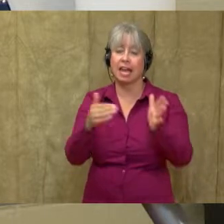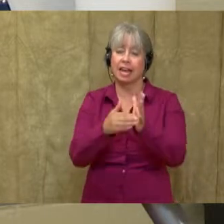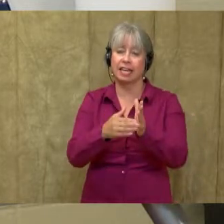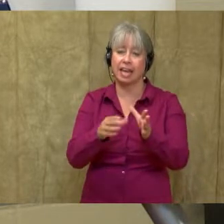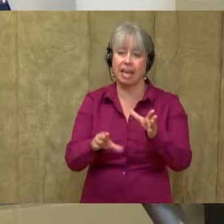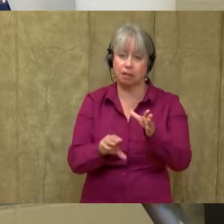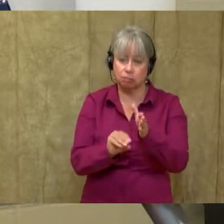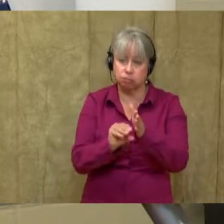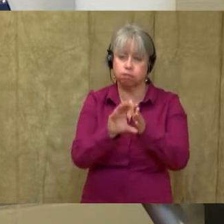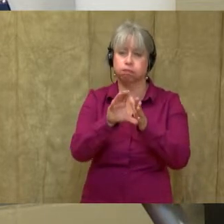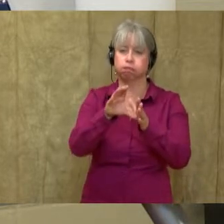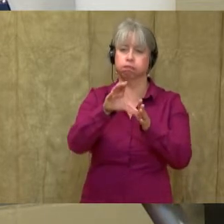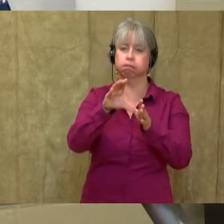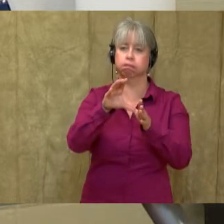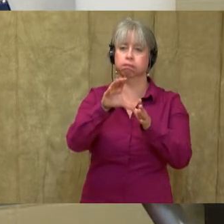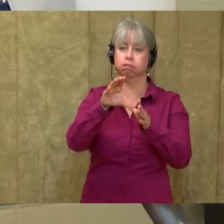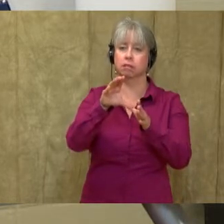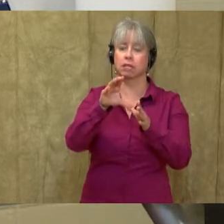more.